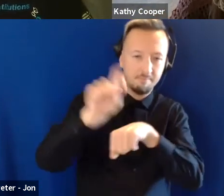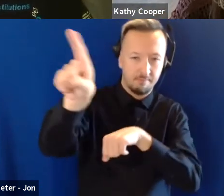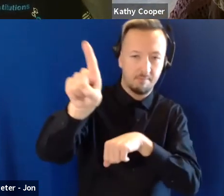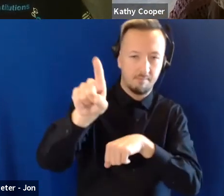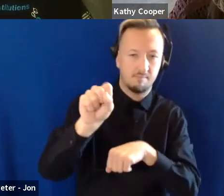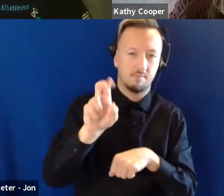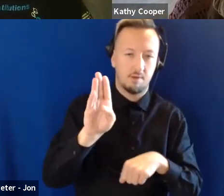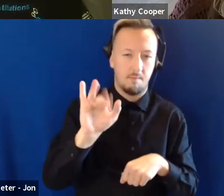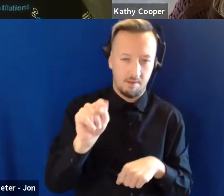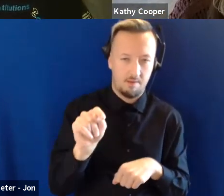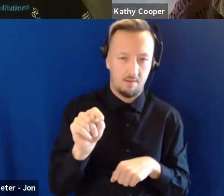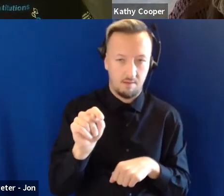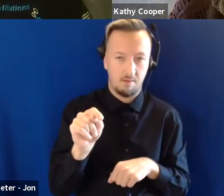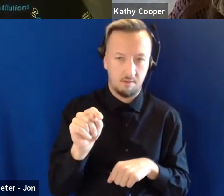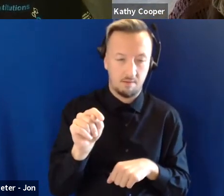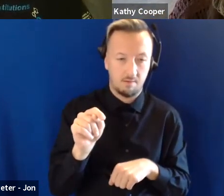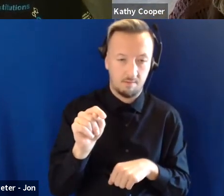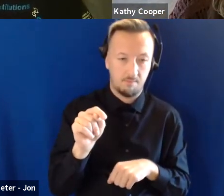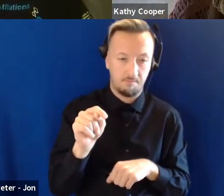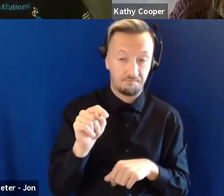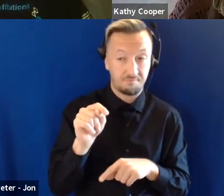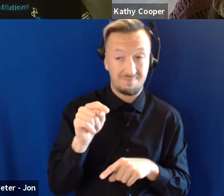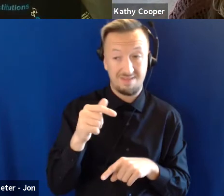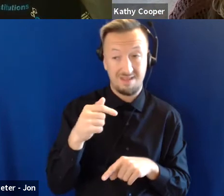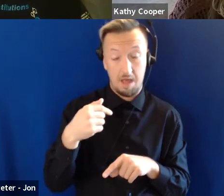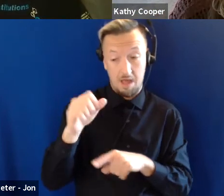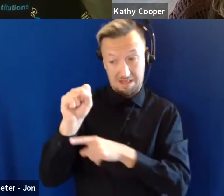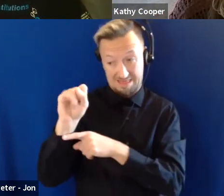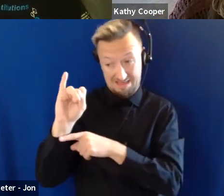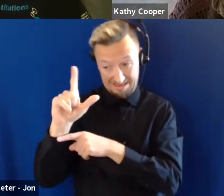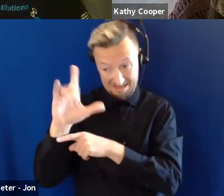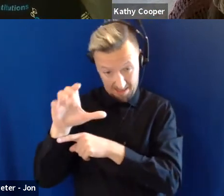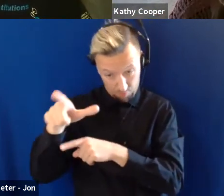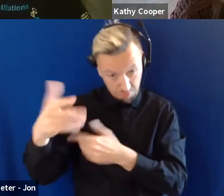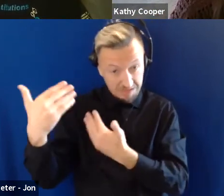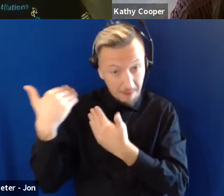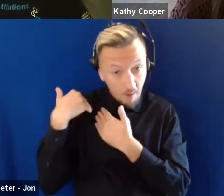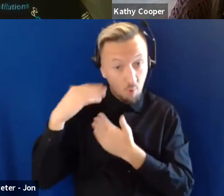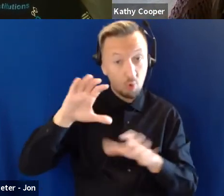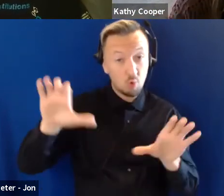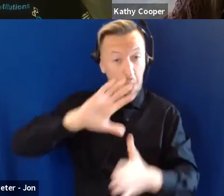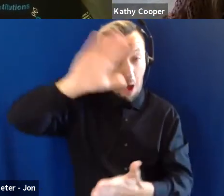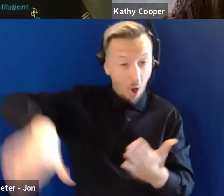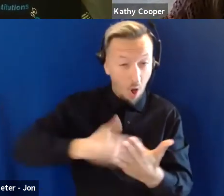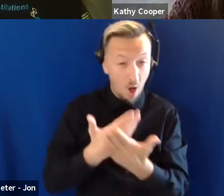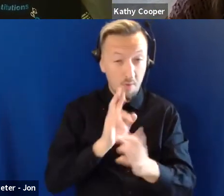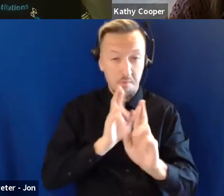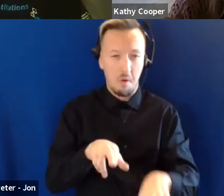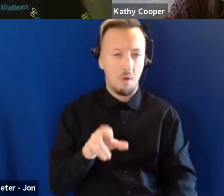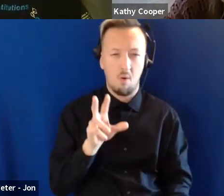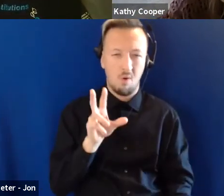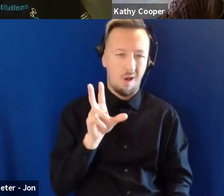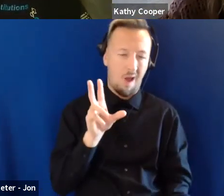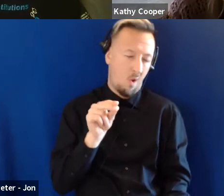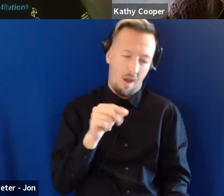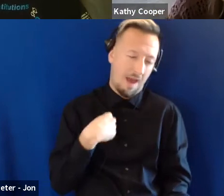either way. I don't think that the SILC should do the entire report, because I think,